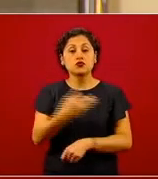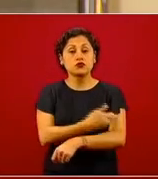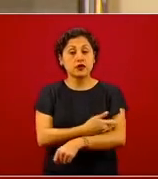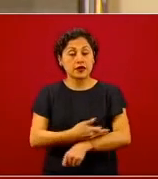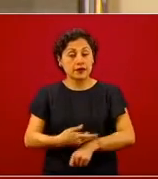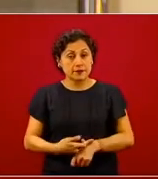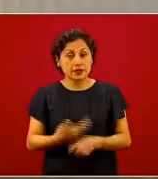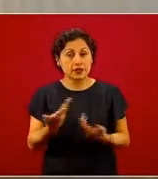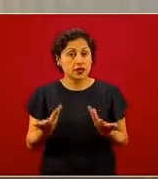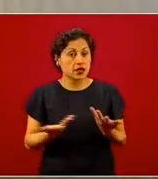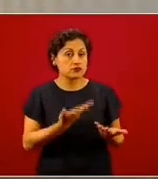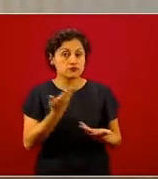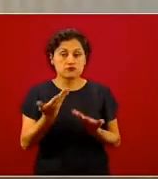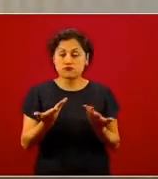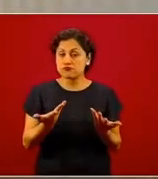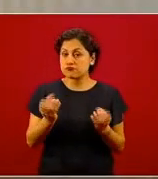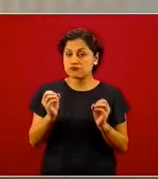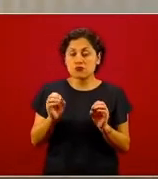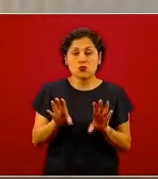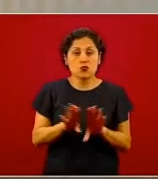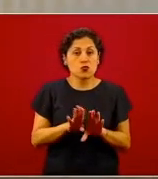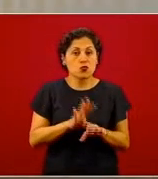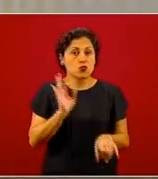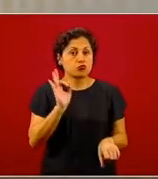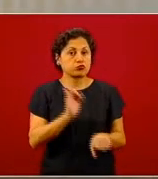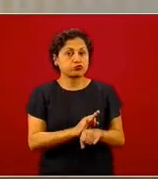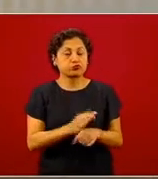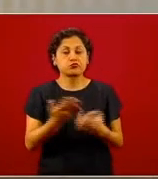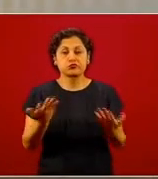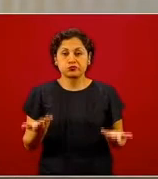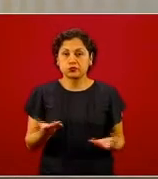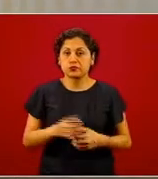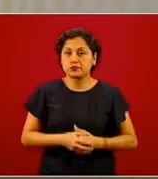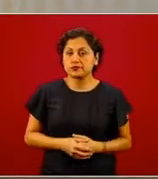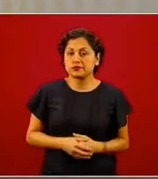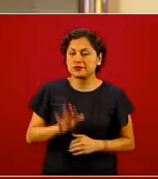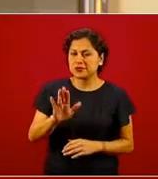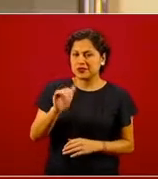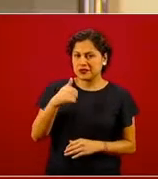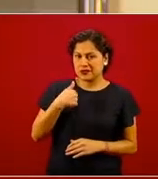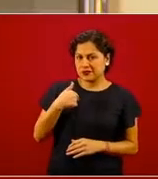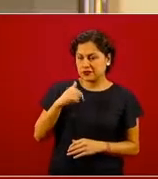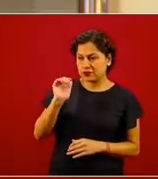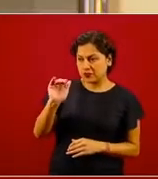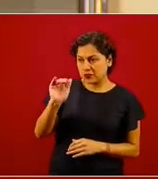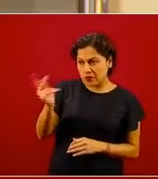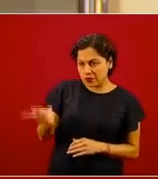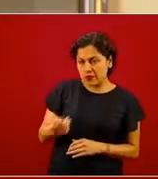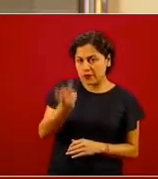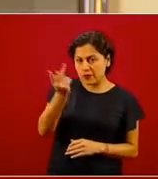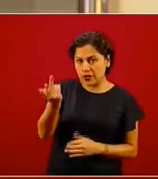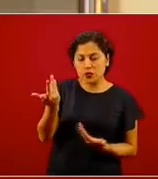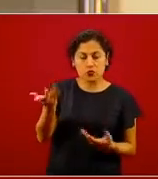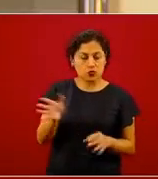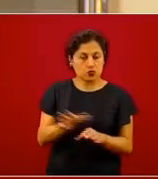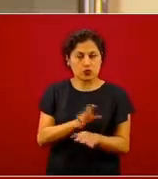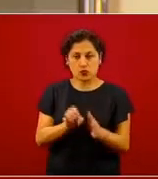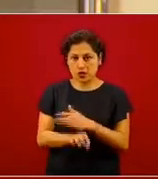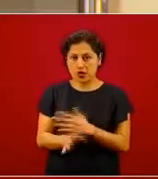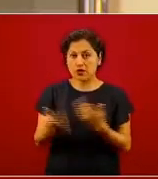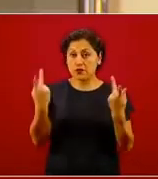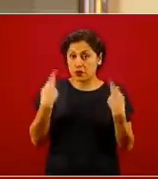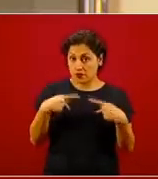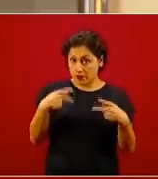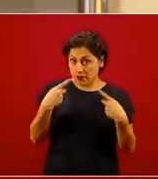his family was not protected. So I want to know, what are you going to do specifically with these healthcare